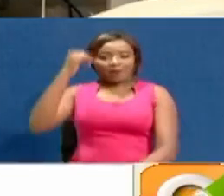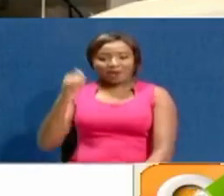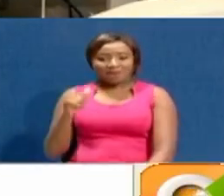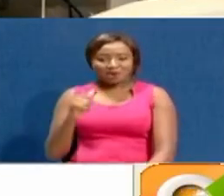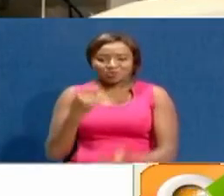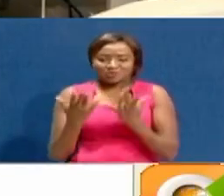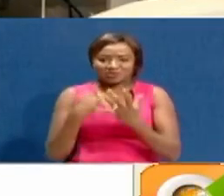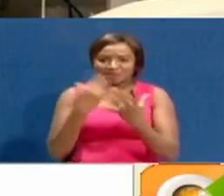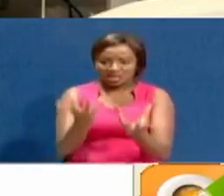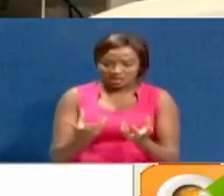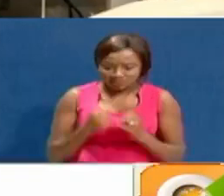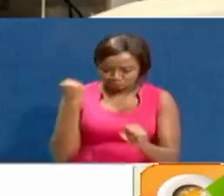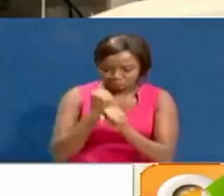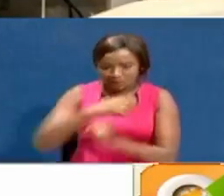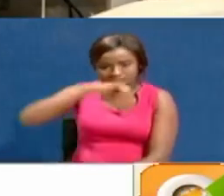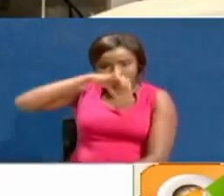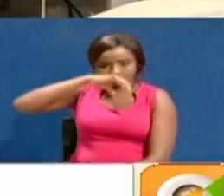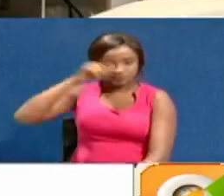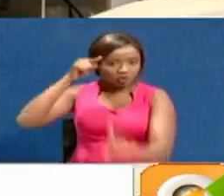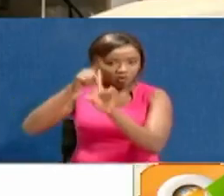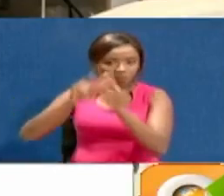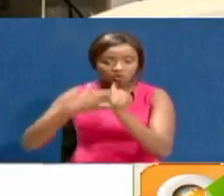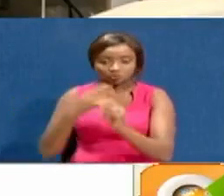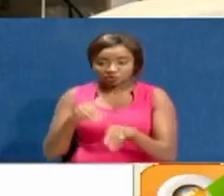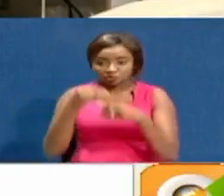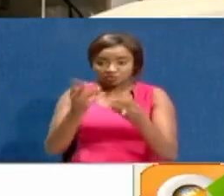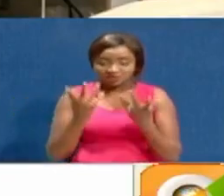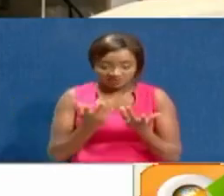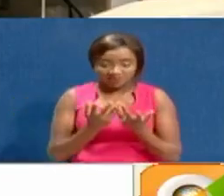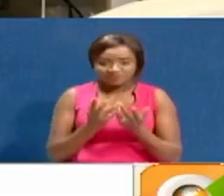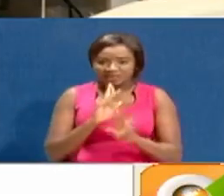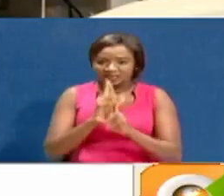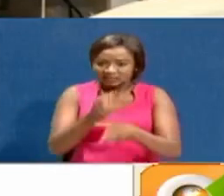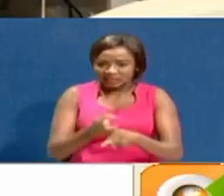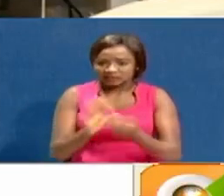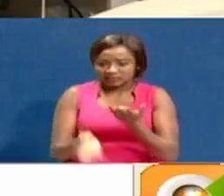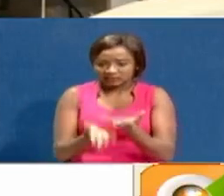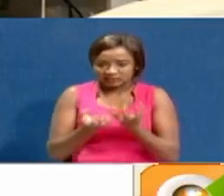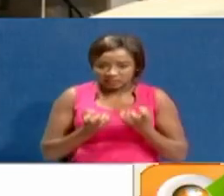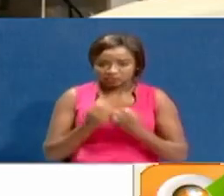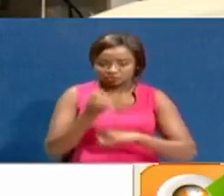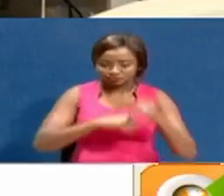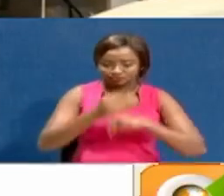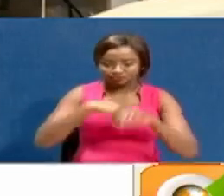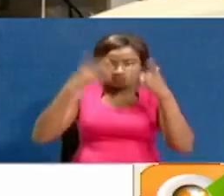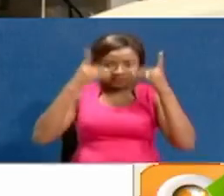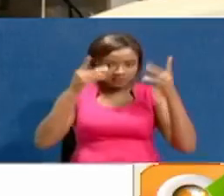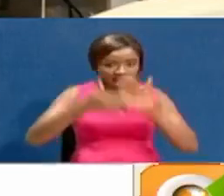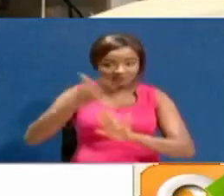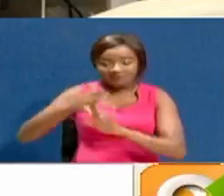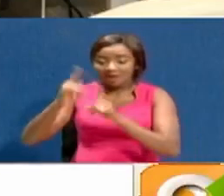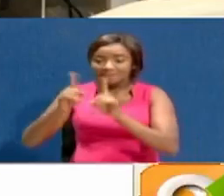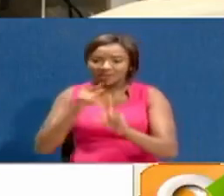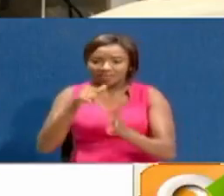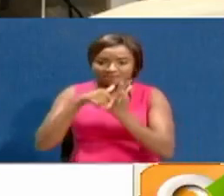I'll need to really work extra hard to give results which are required out there to make decisions real time. So in a way, it helped